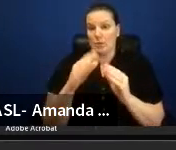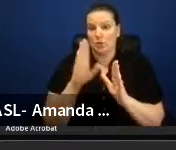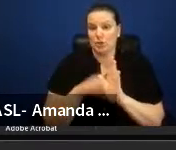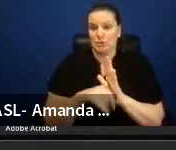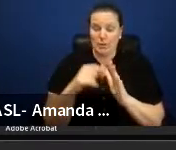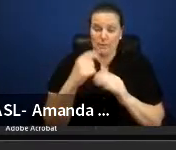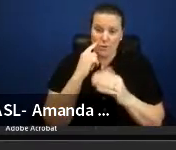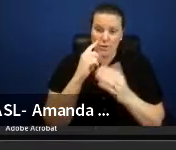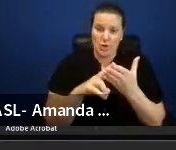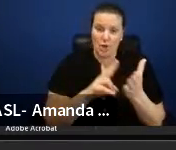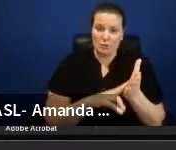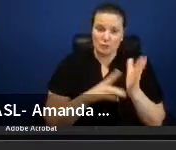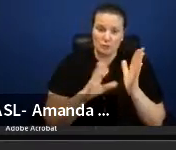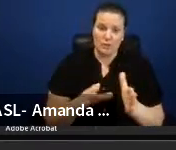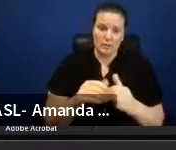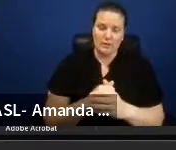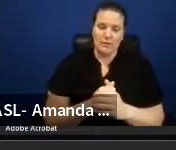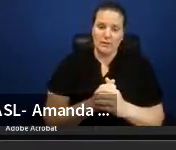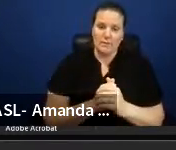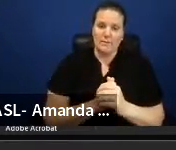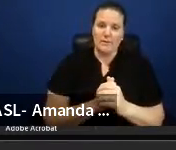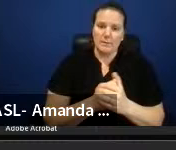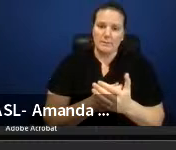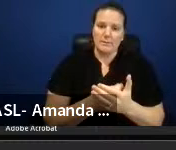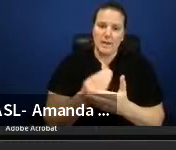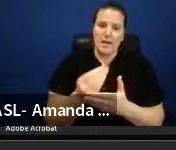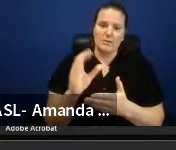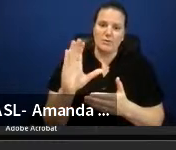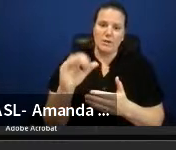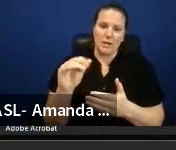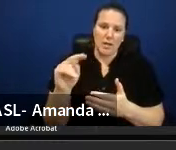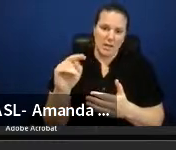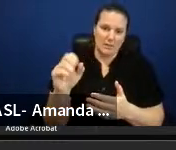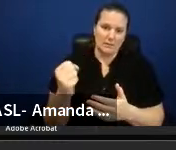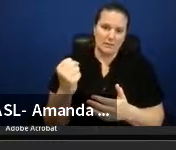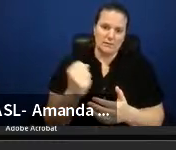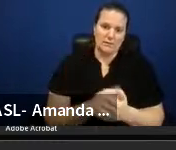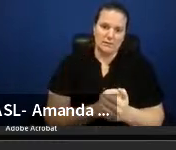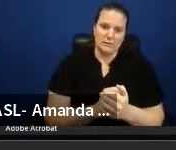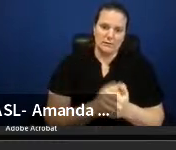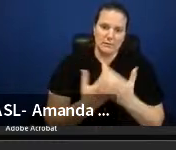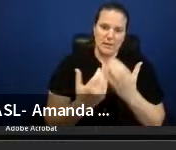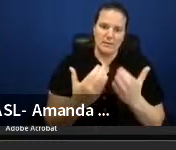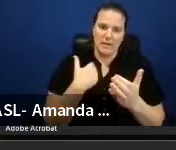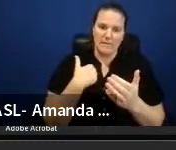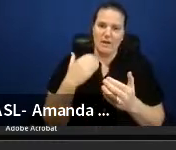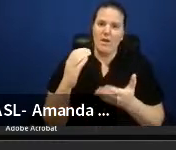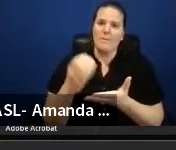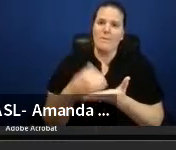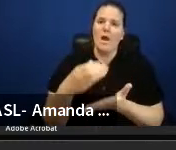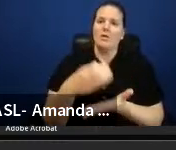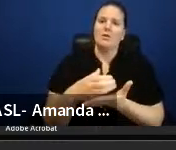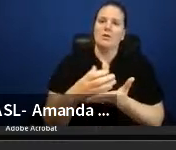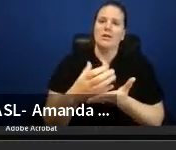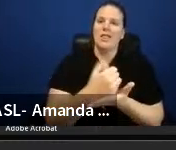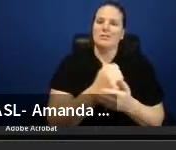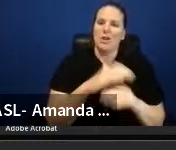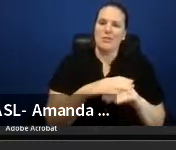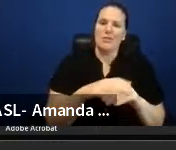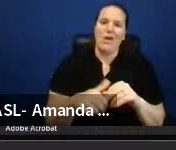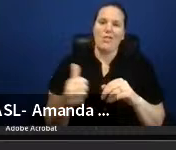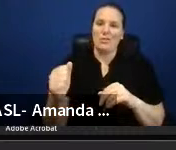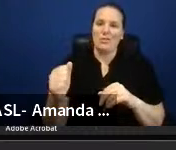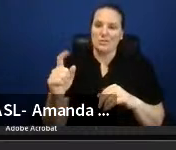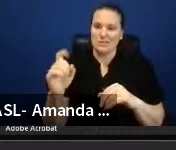let me buy your cans. Let me buy your cans. There may be a bottle collection on either side or something like that. That could